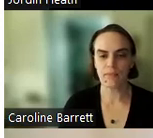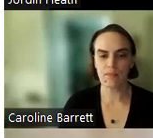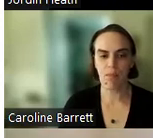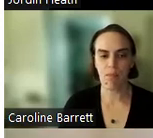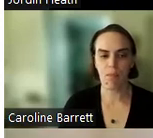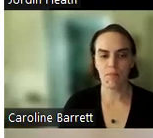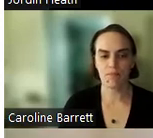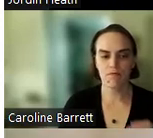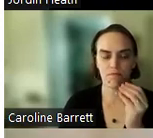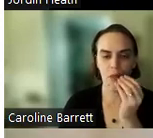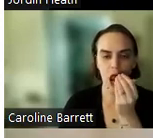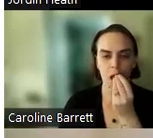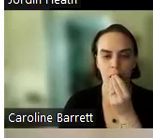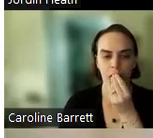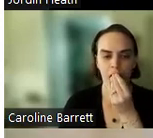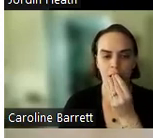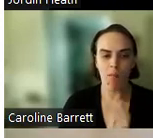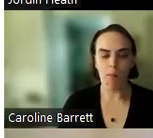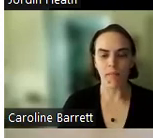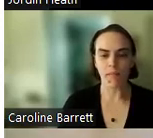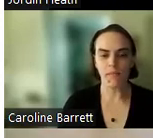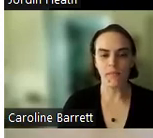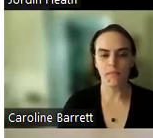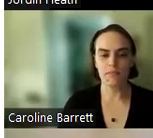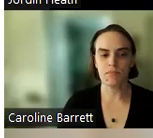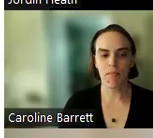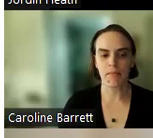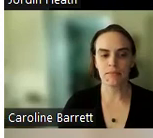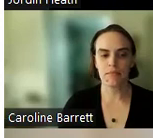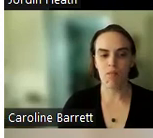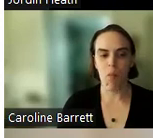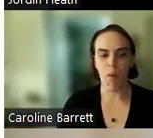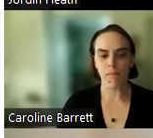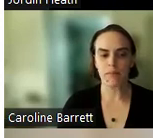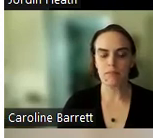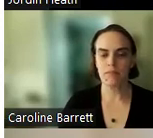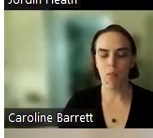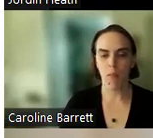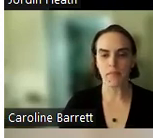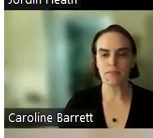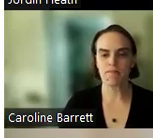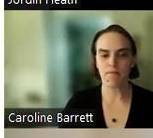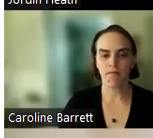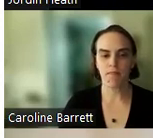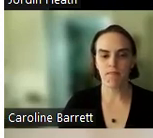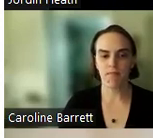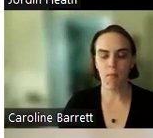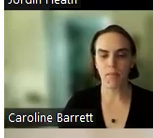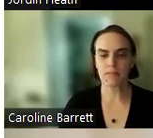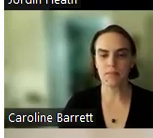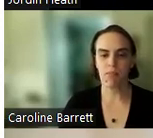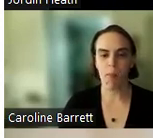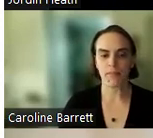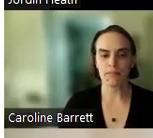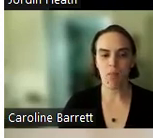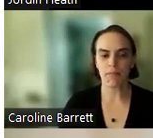conditioners, and then some services related to outreach to members to make sure that they can be connected to these services. So these are new services that